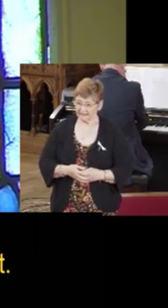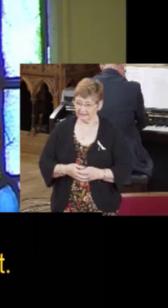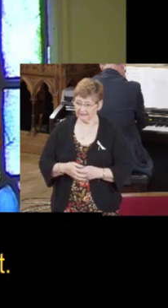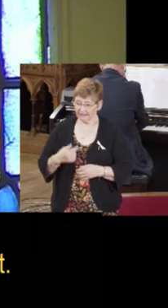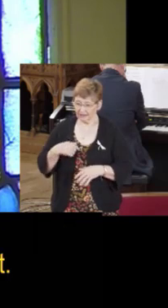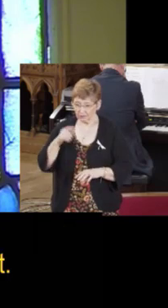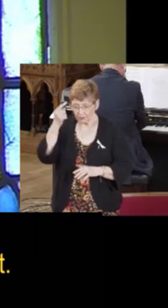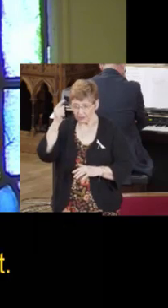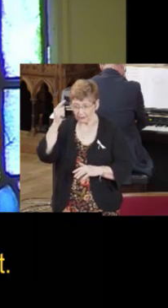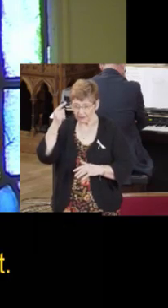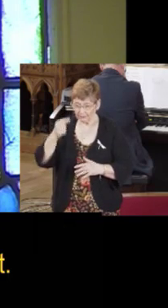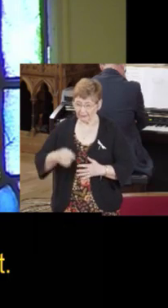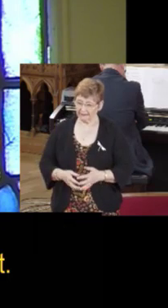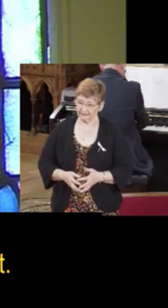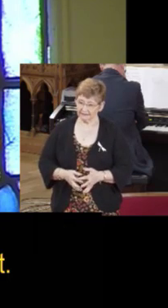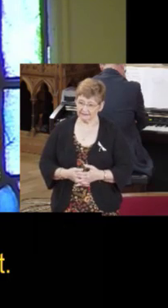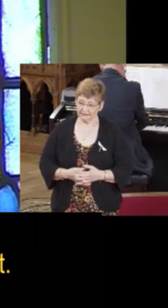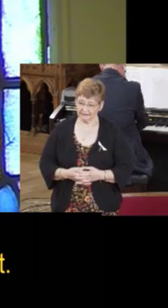over this and that.